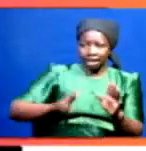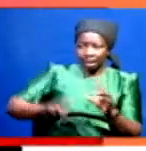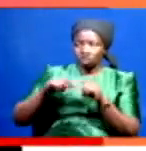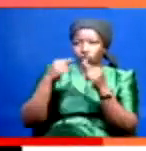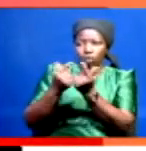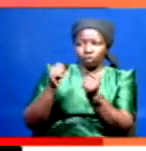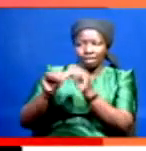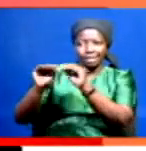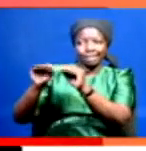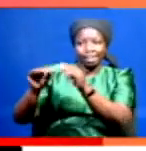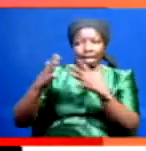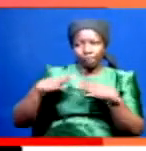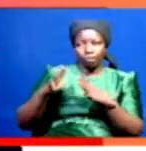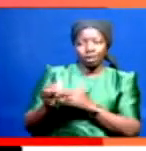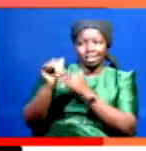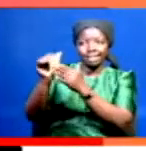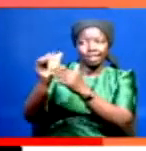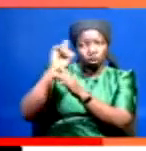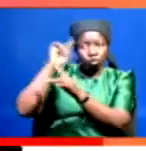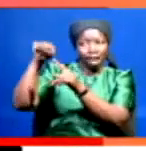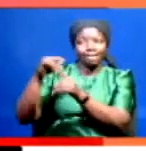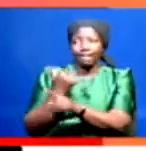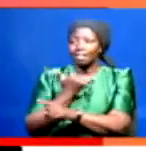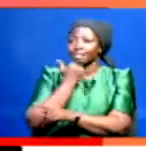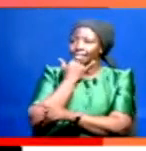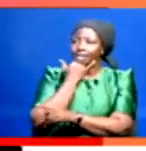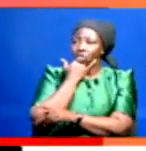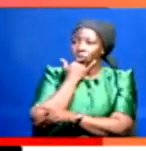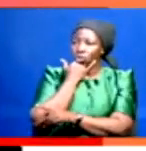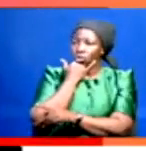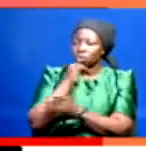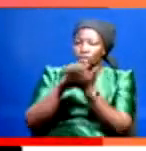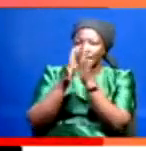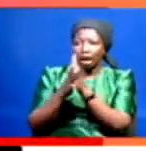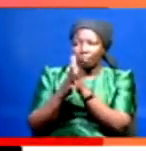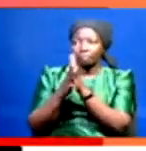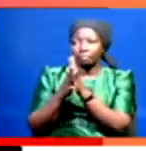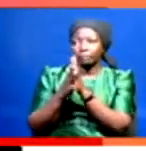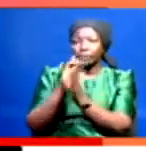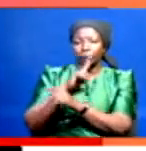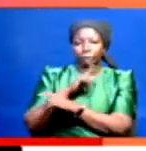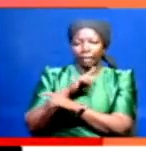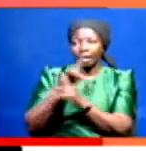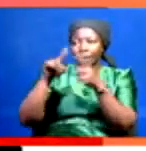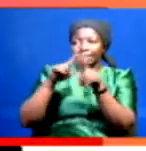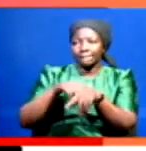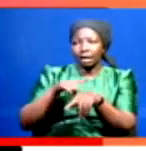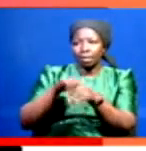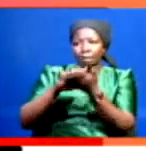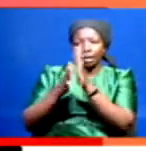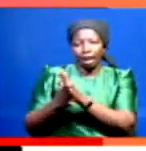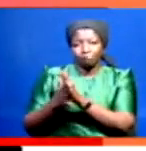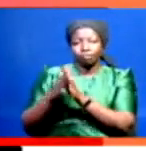people, leading them towards the wrong to become extreme. But when they already become extreme like